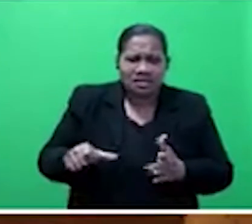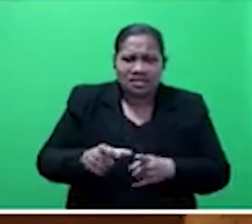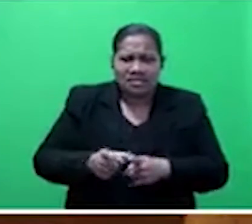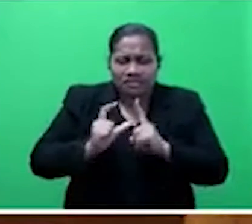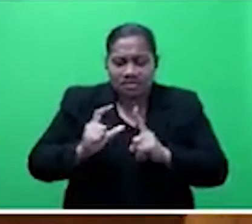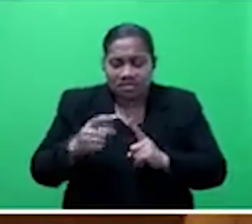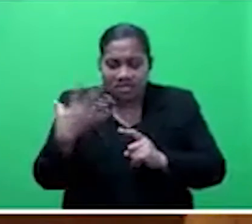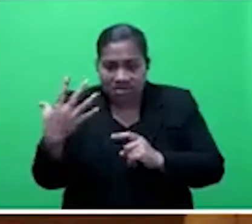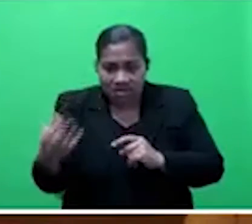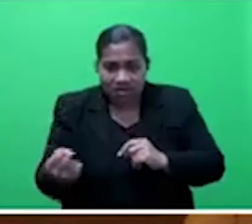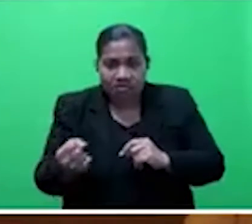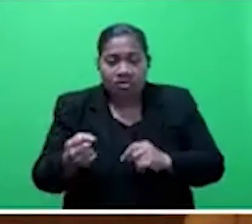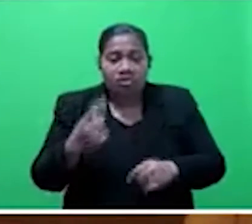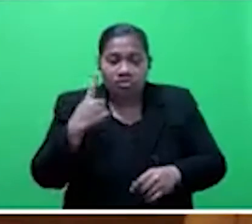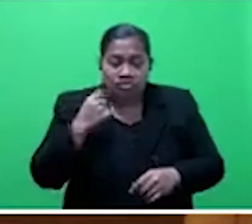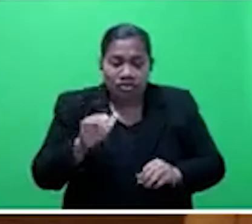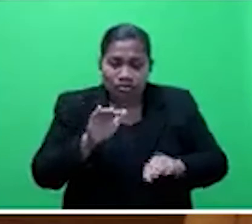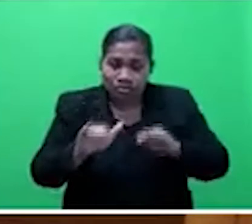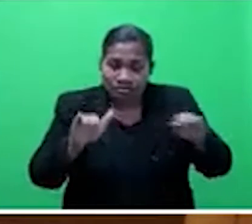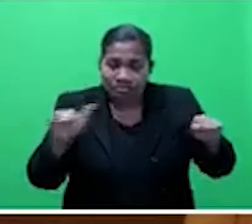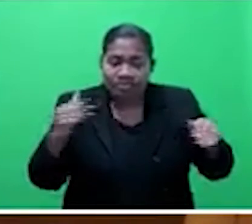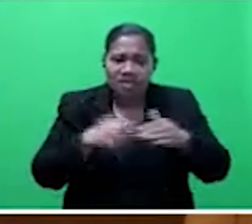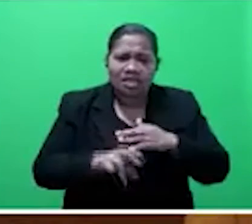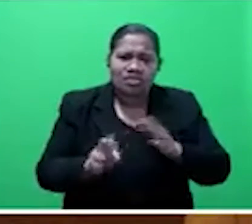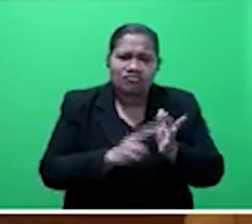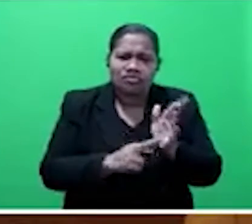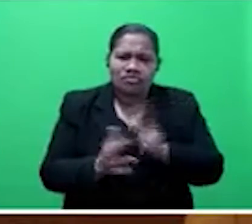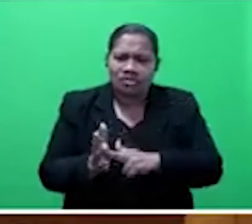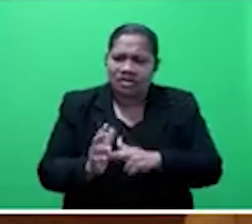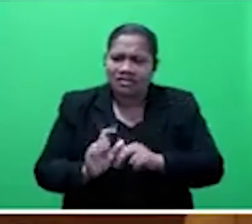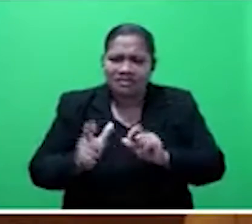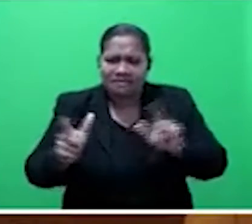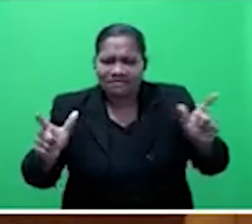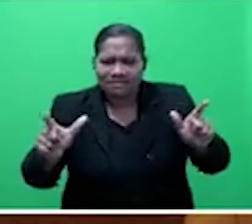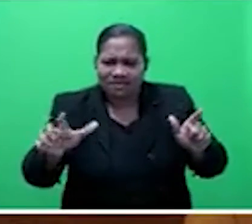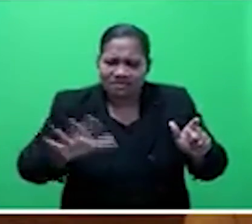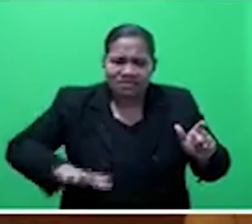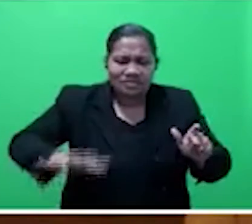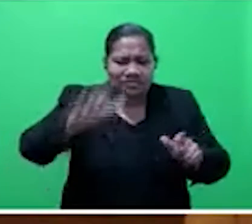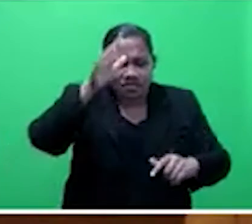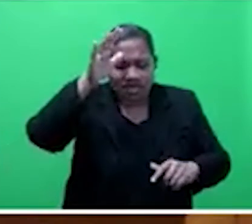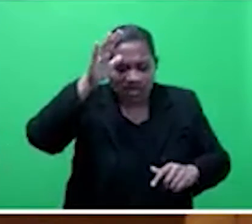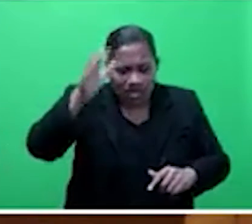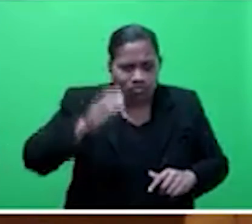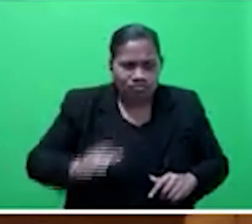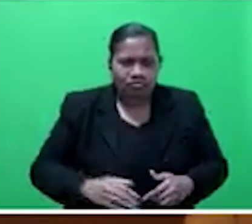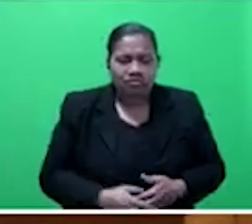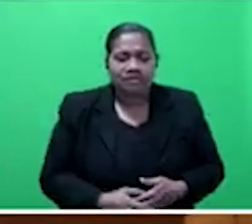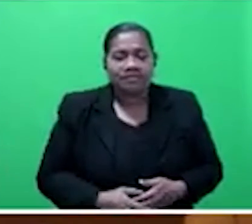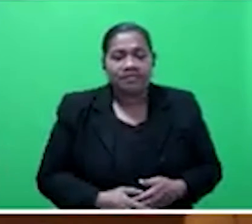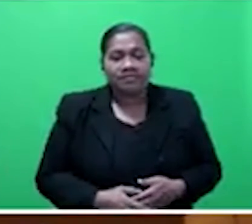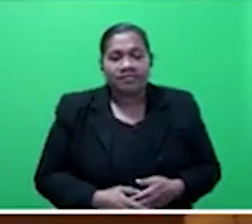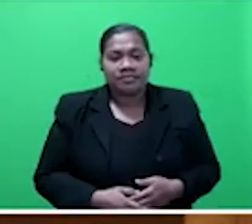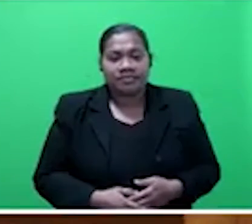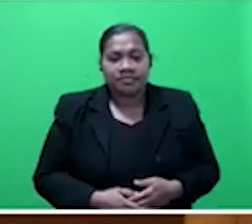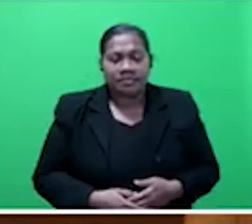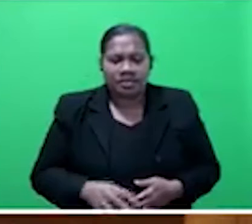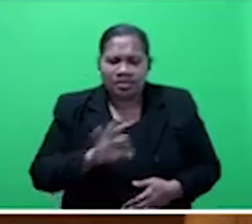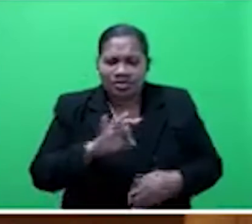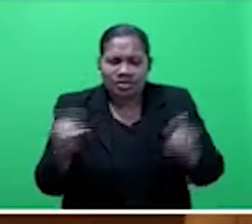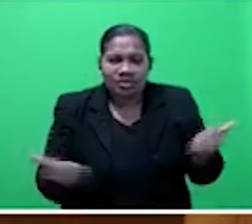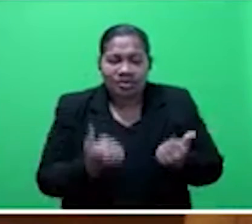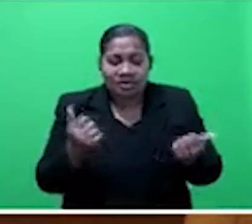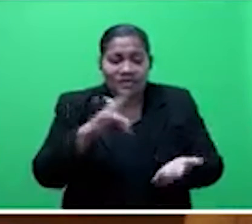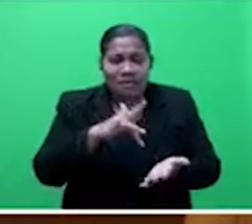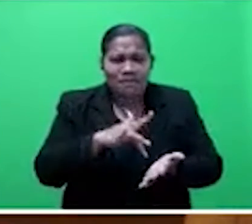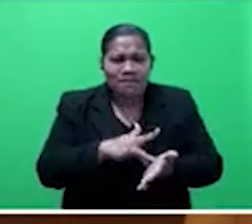in the rural and remote corners of the country. The scarcity of trained and qualified midwives remain